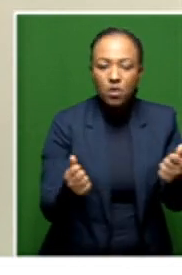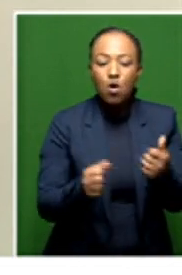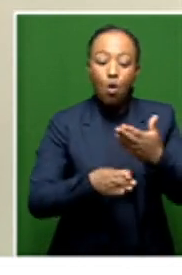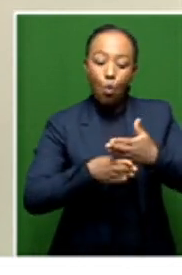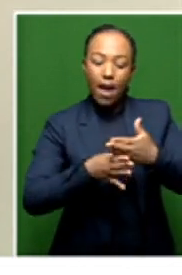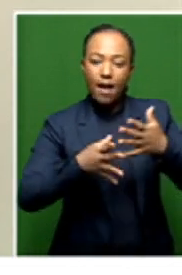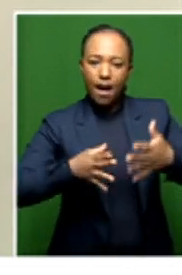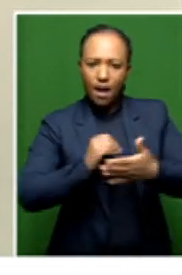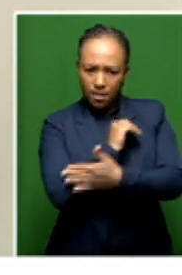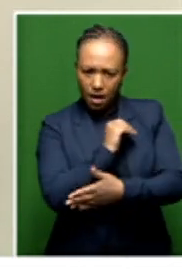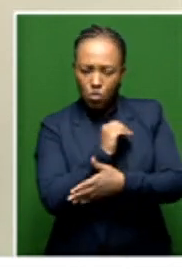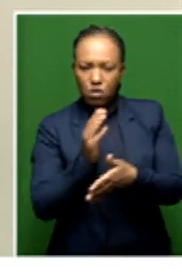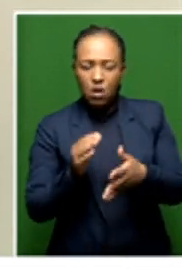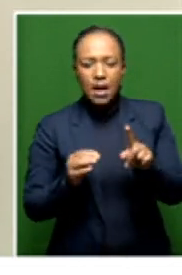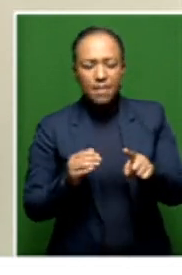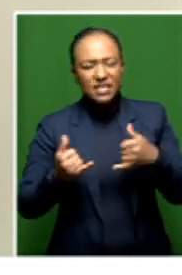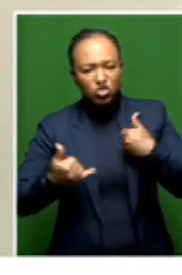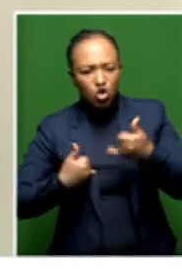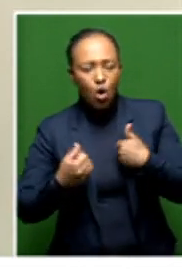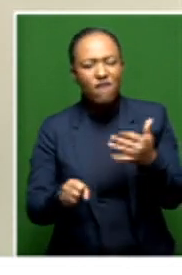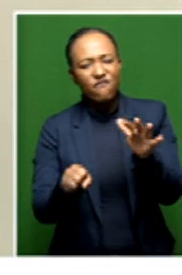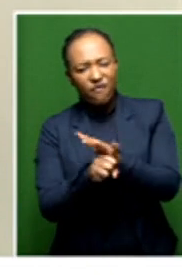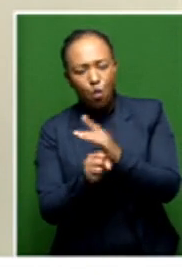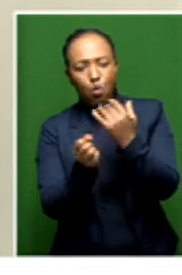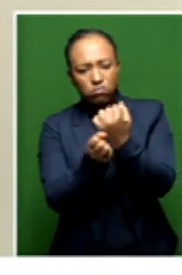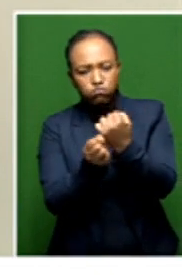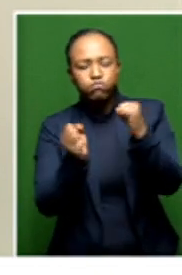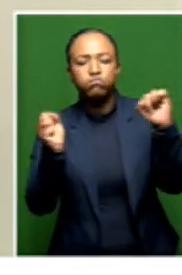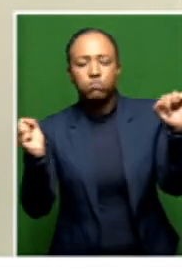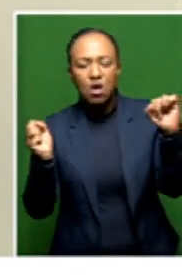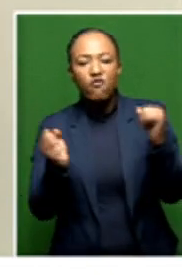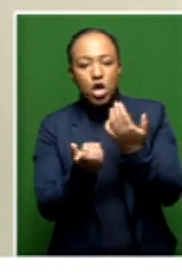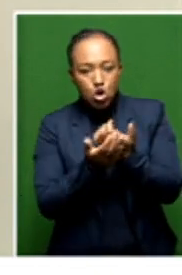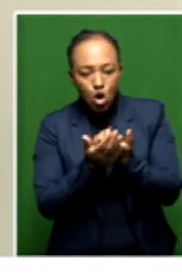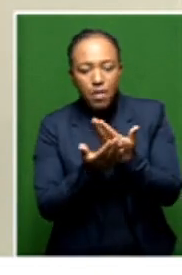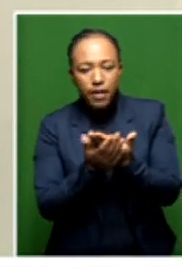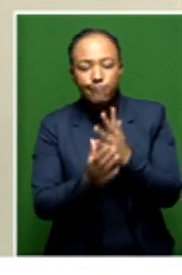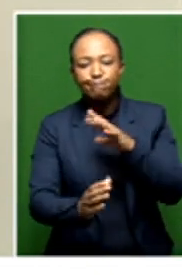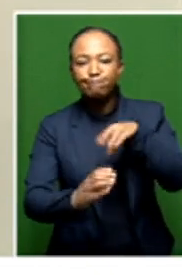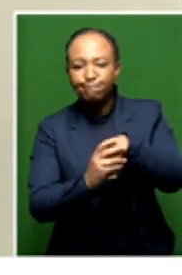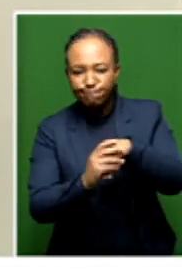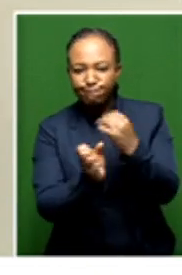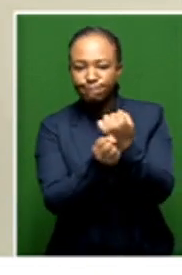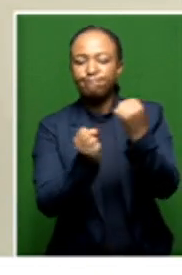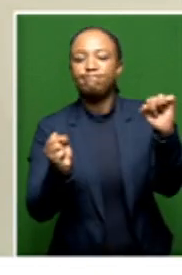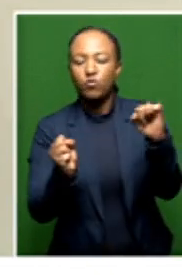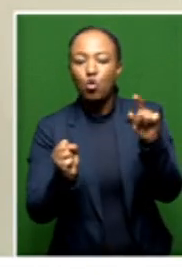this country to really enjoy the total liberation and emancipation of the economy, we need to start